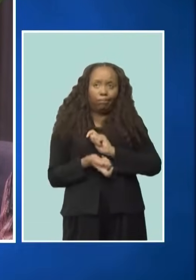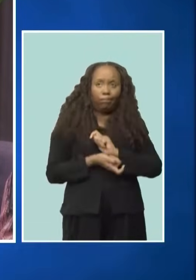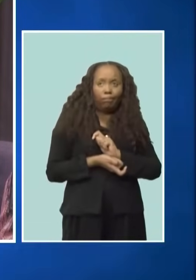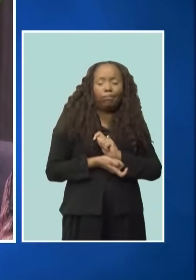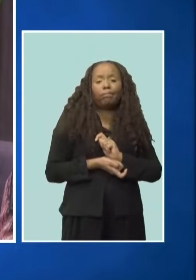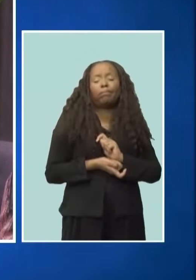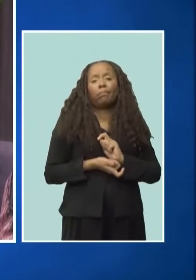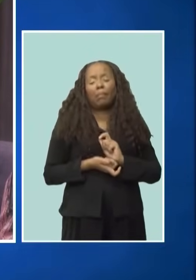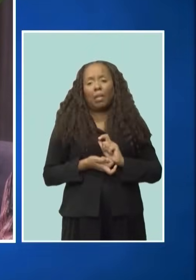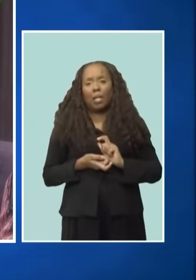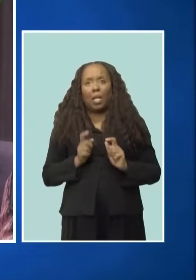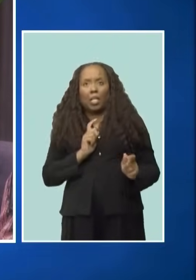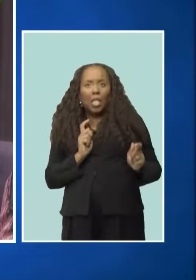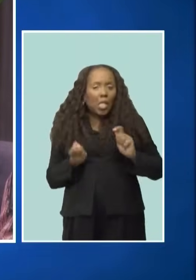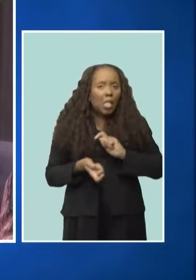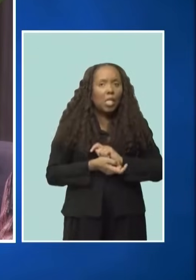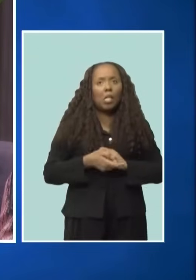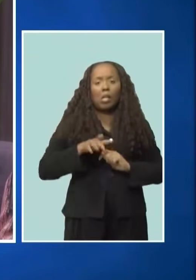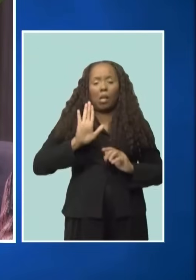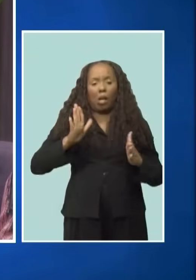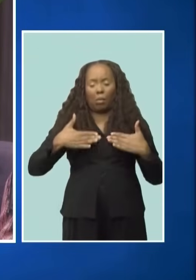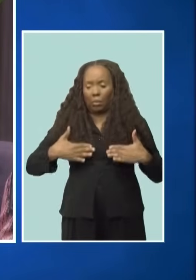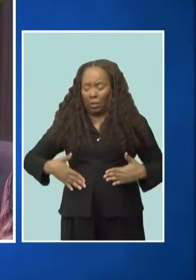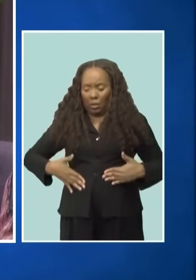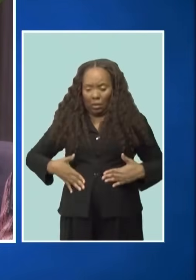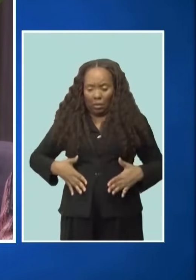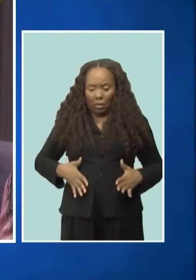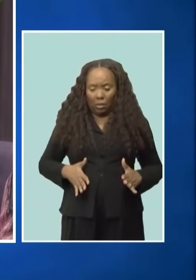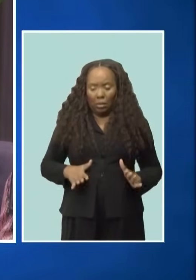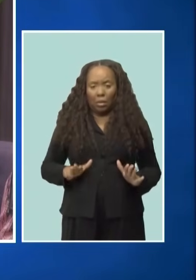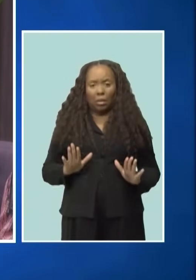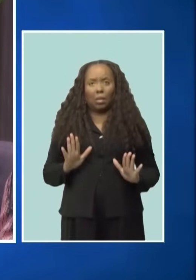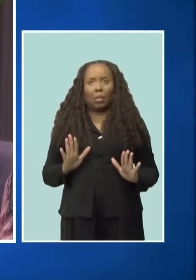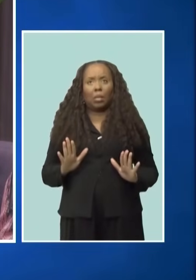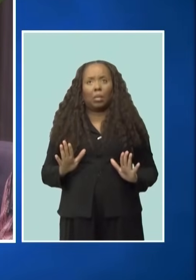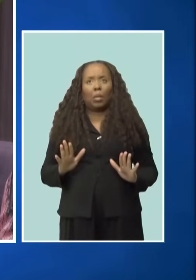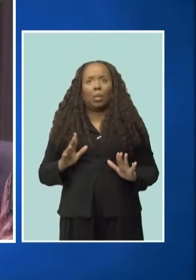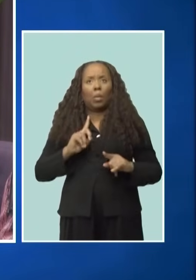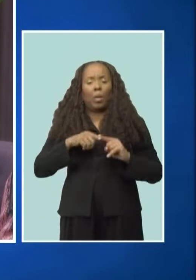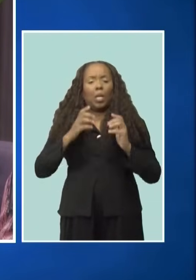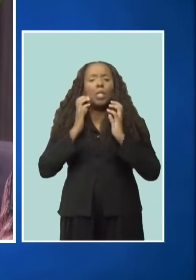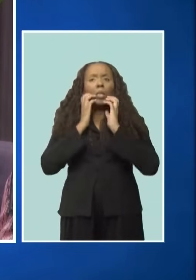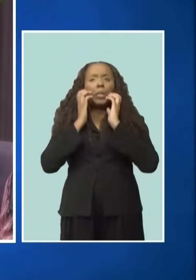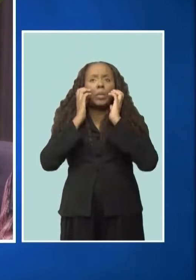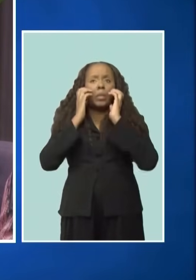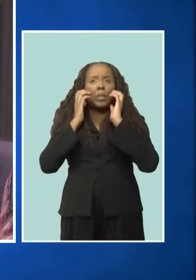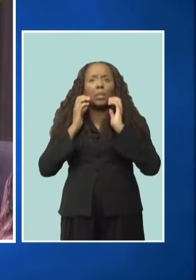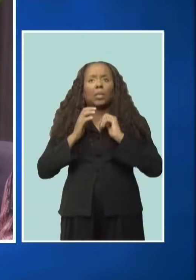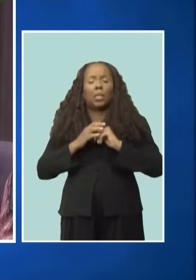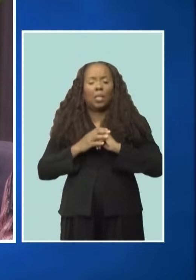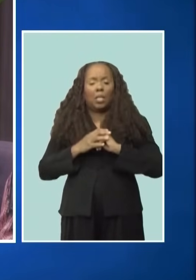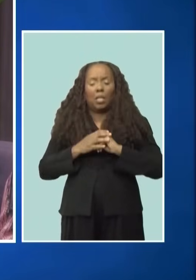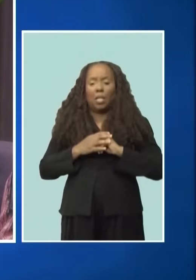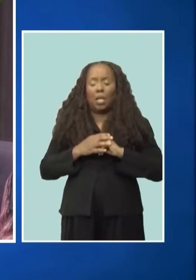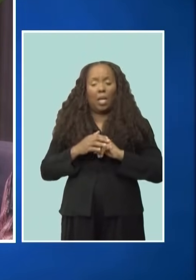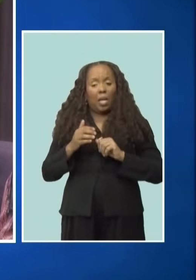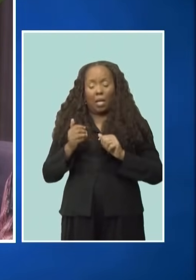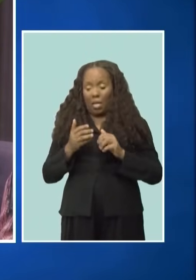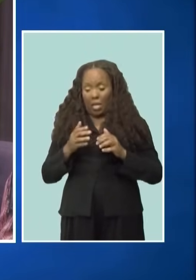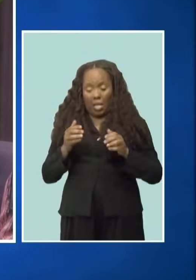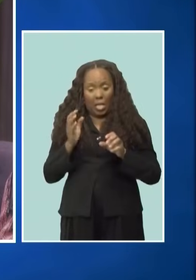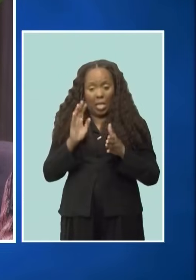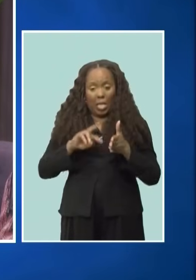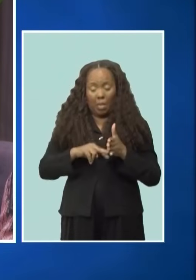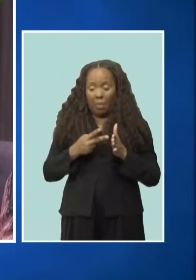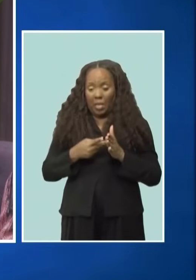you wipe it. And so your body, the only thing your body is immune to after you've had measles is measles. Everything else you